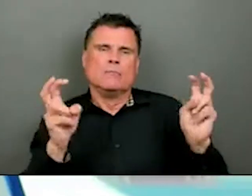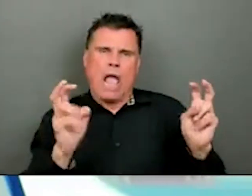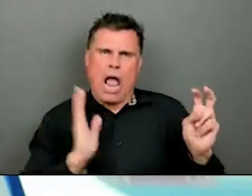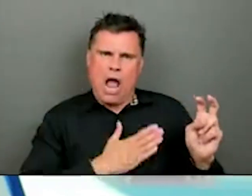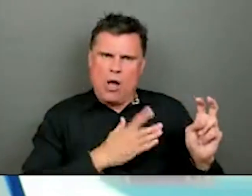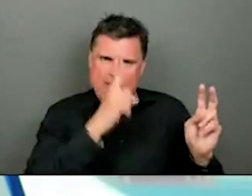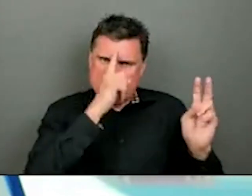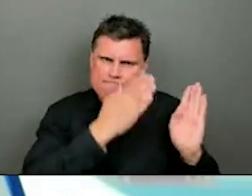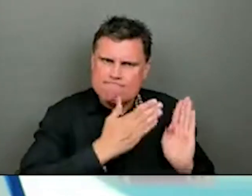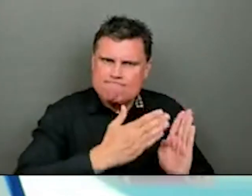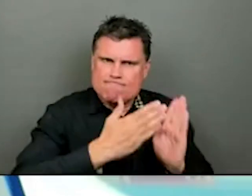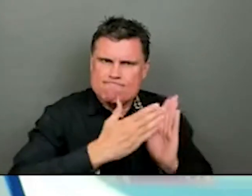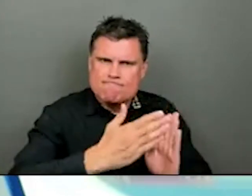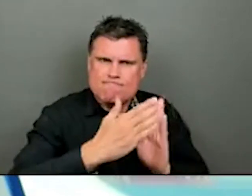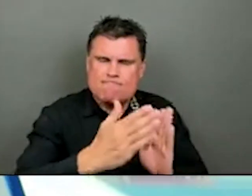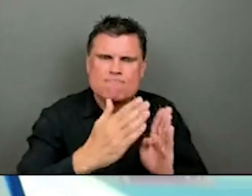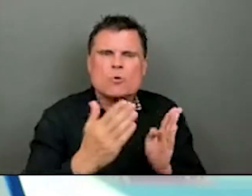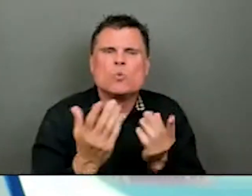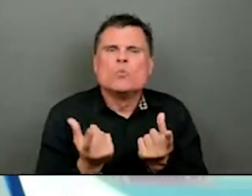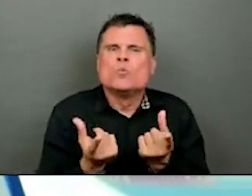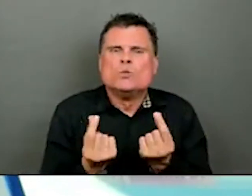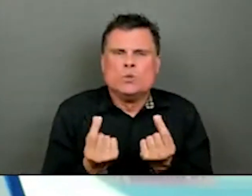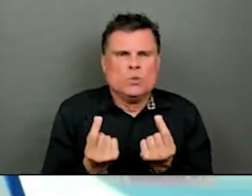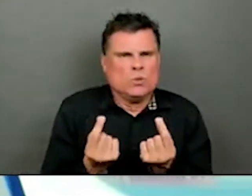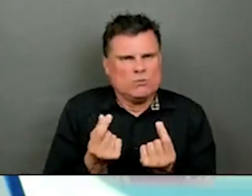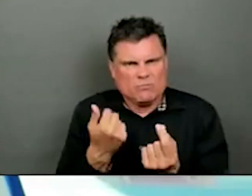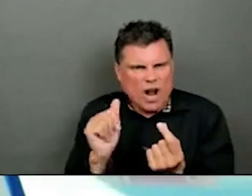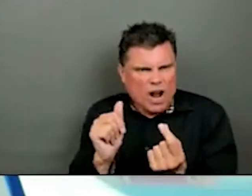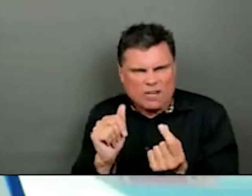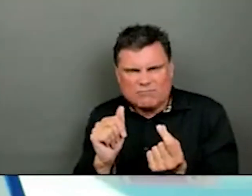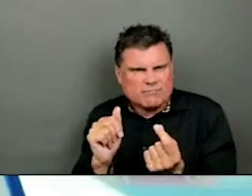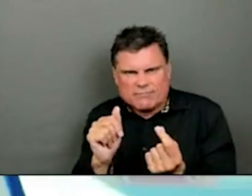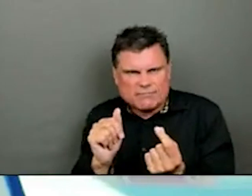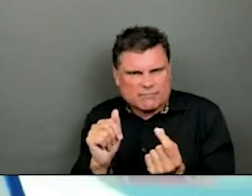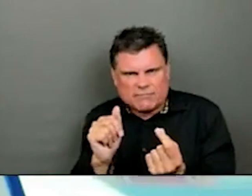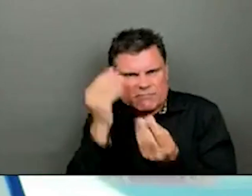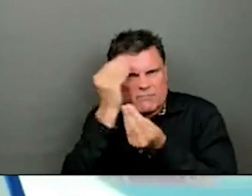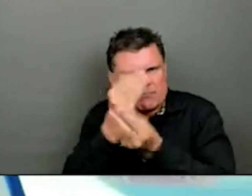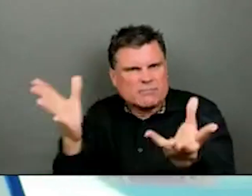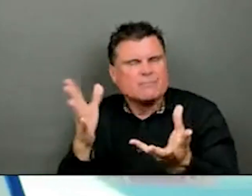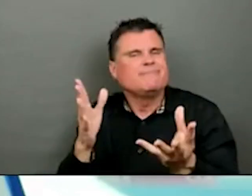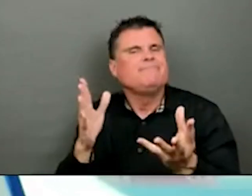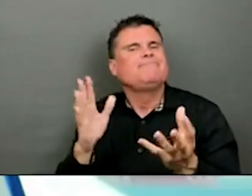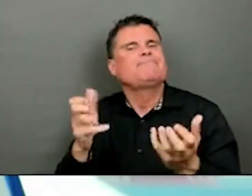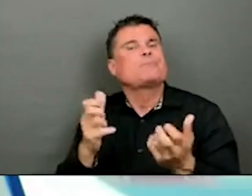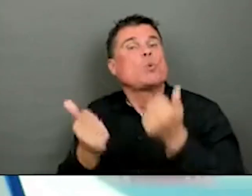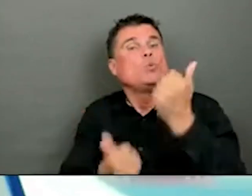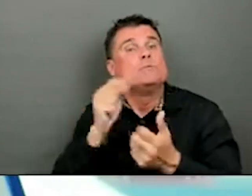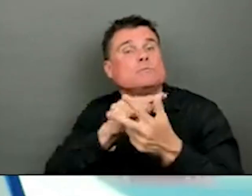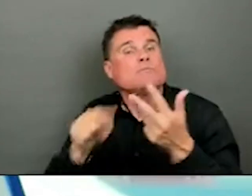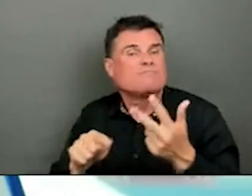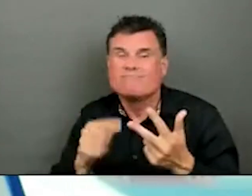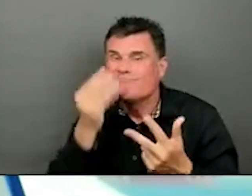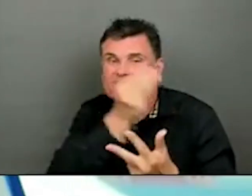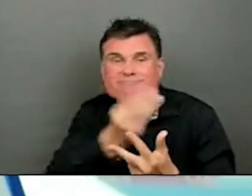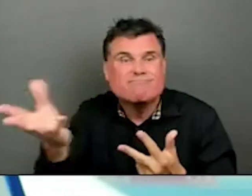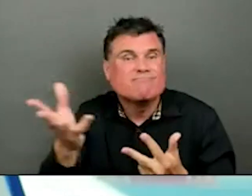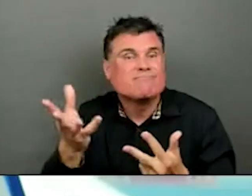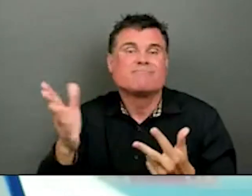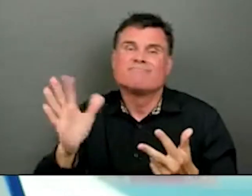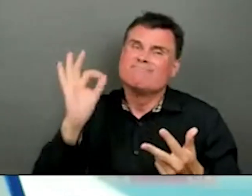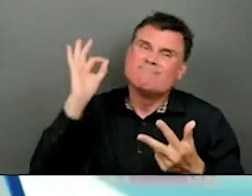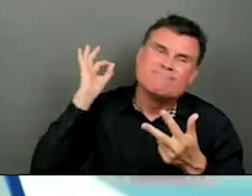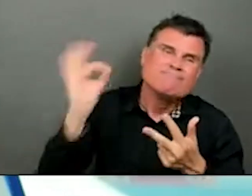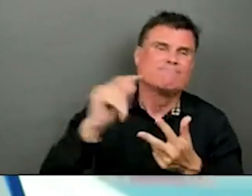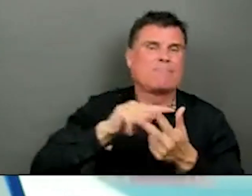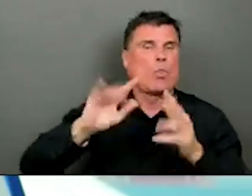is giving people the information about some of the best vaccines the world has ever seen, to talk about their effectiveness. A community